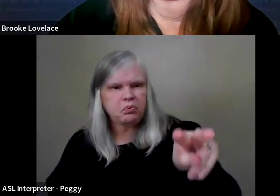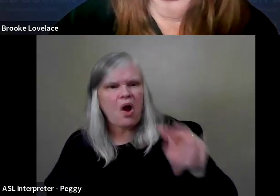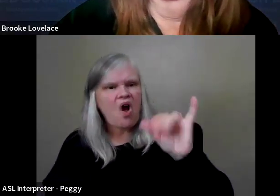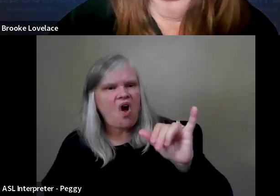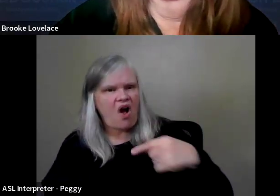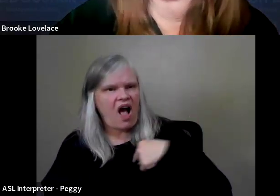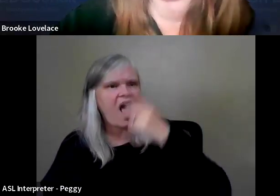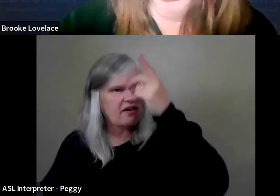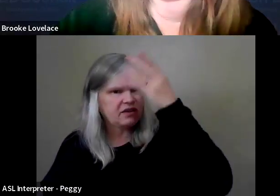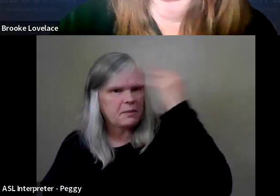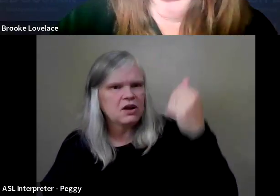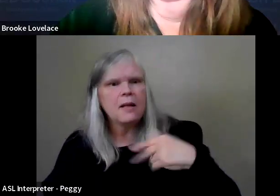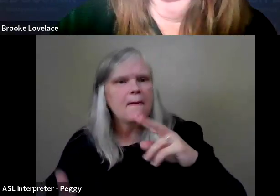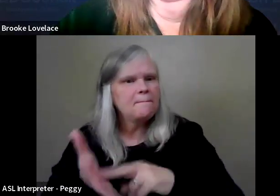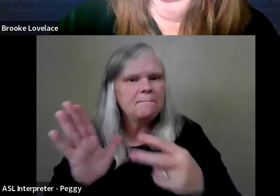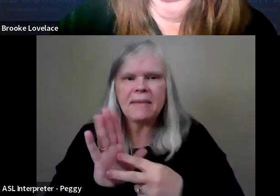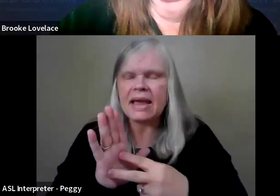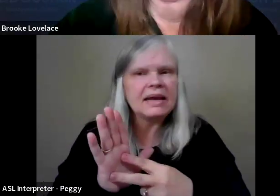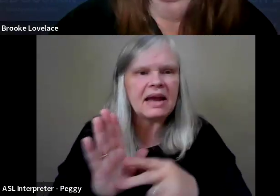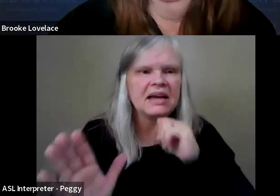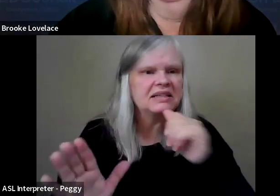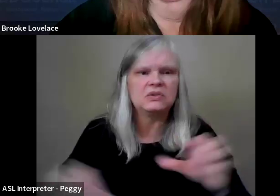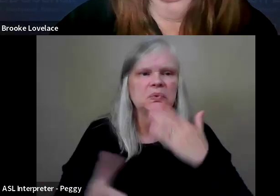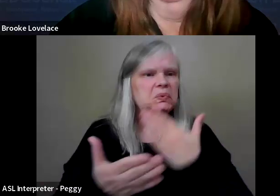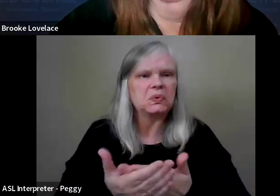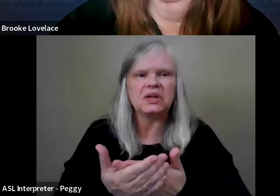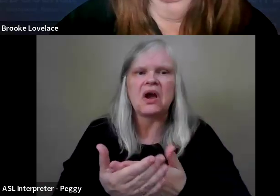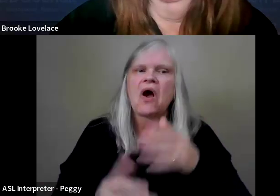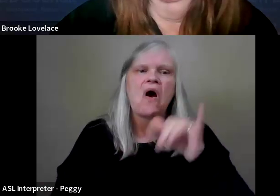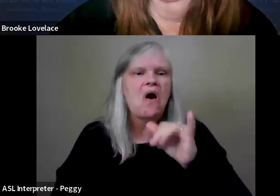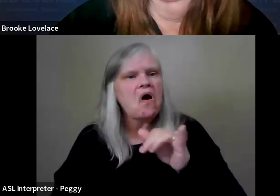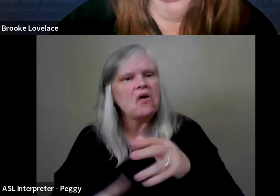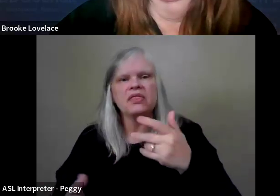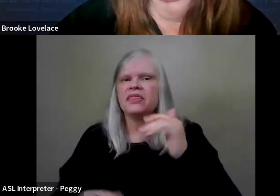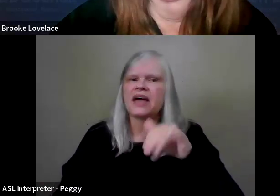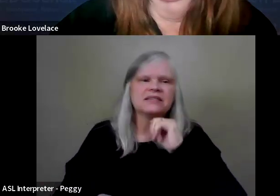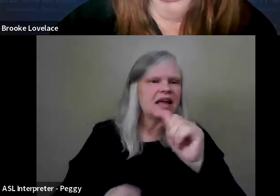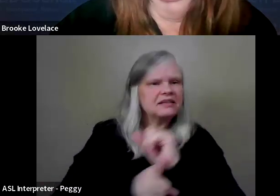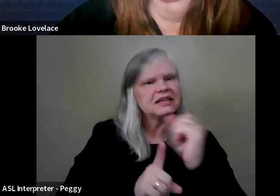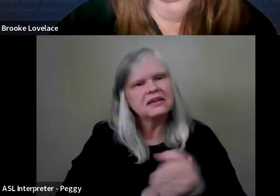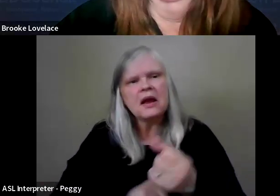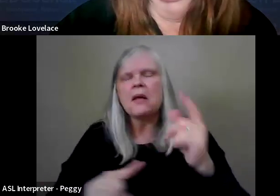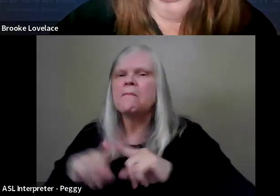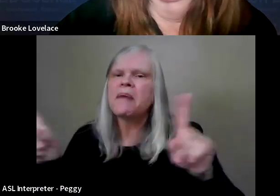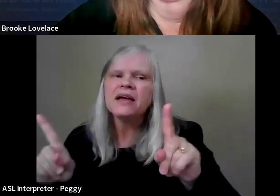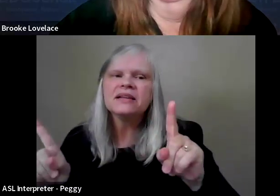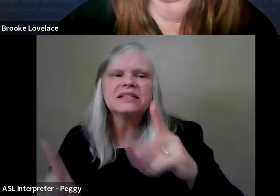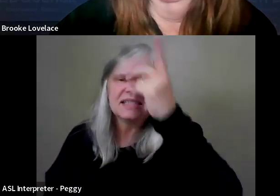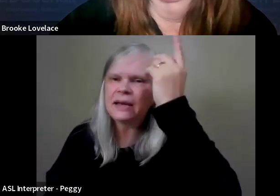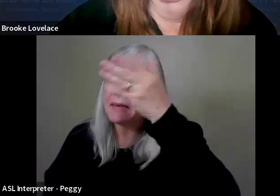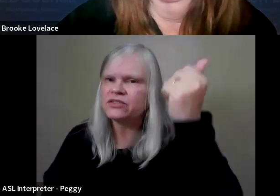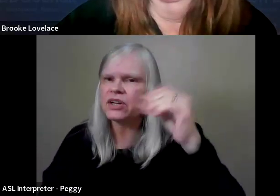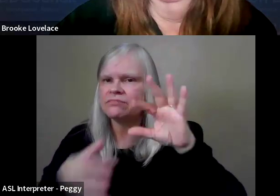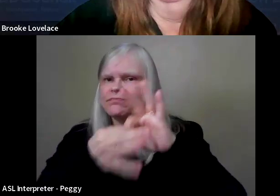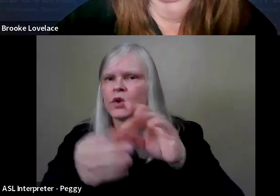have dementia. I must not have done good enough with this, because that's certainly not the case. Dementia has a lot of ties to